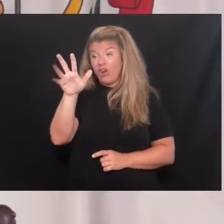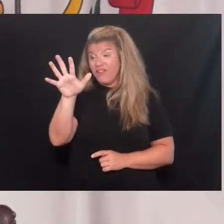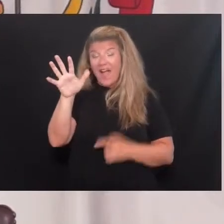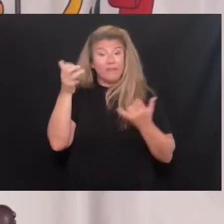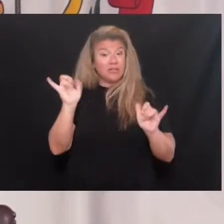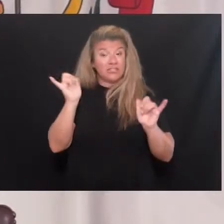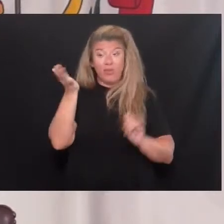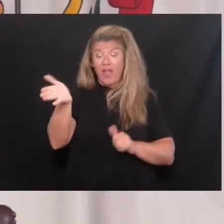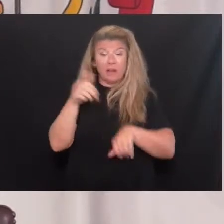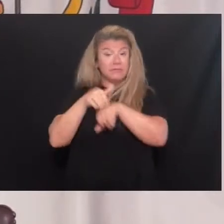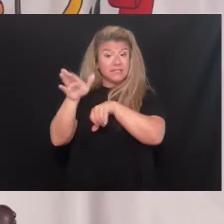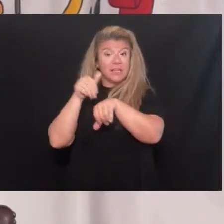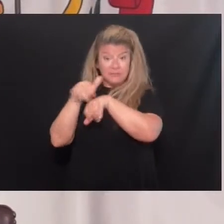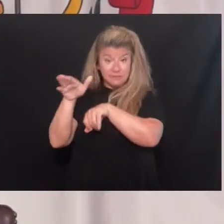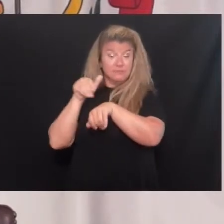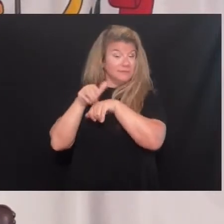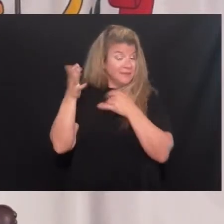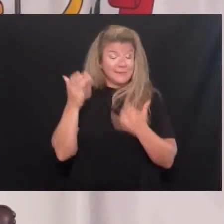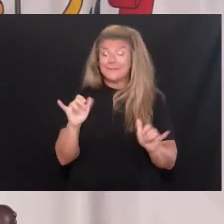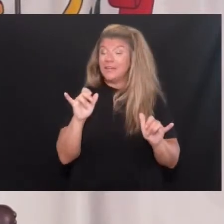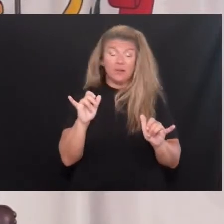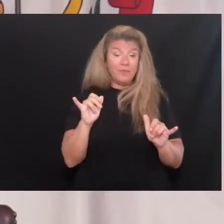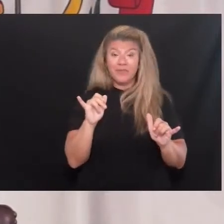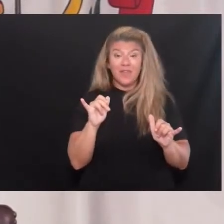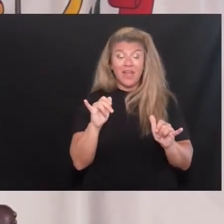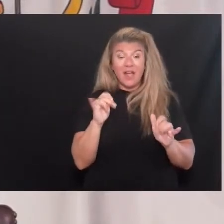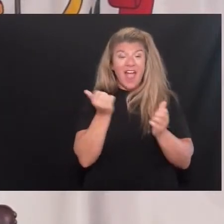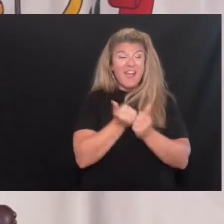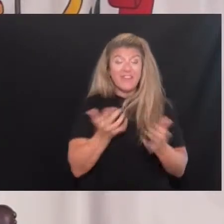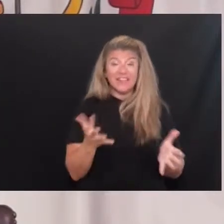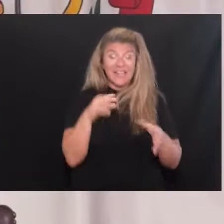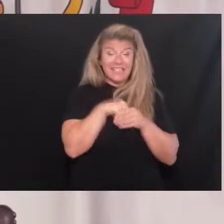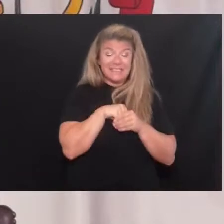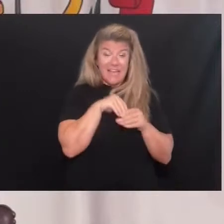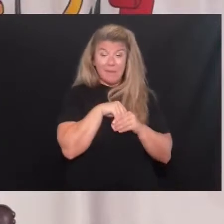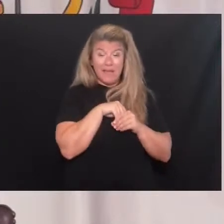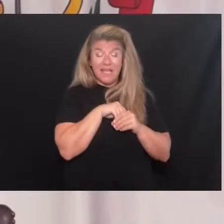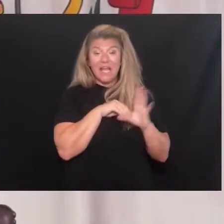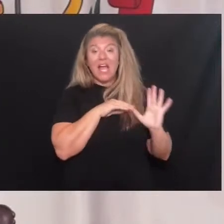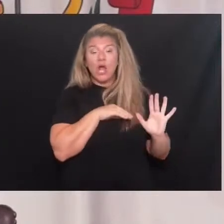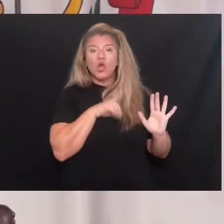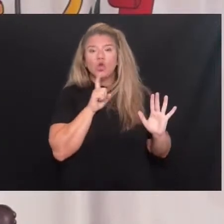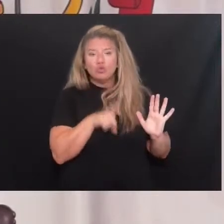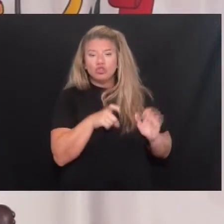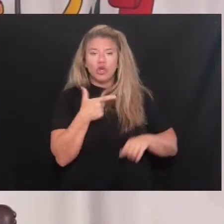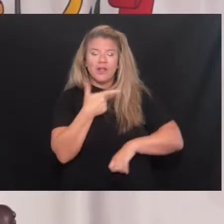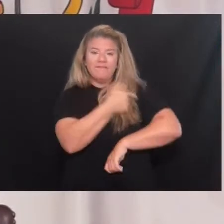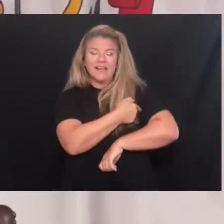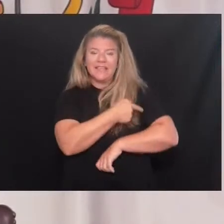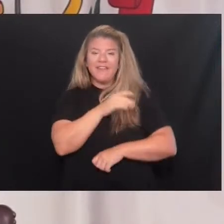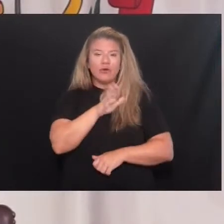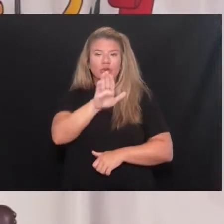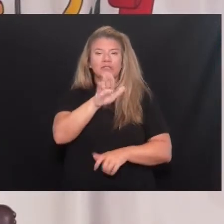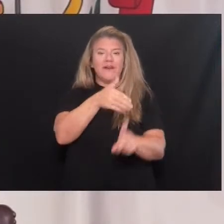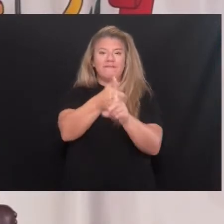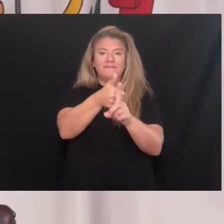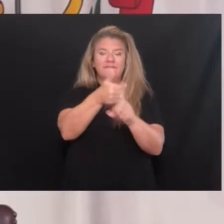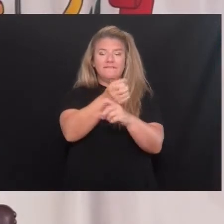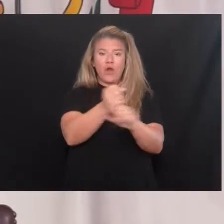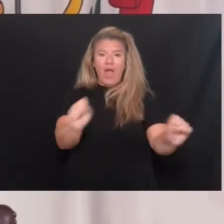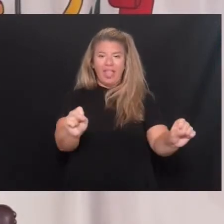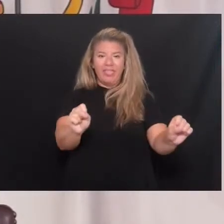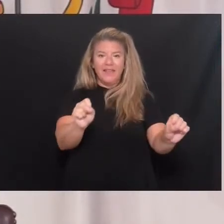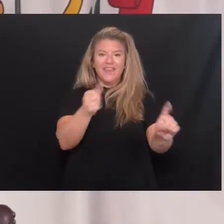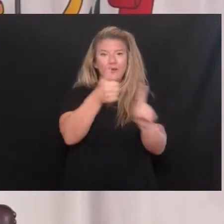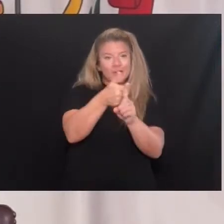still going out. Absolutely, with all in me, though, you should get vaccinated for your health, for the health of all